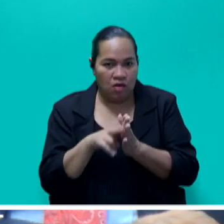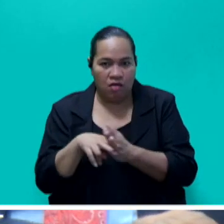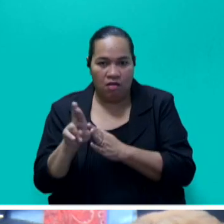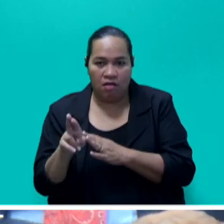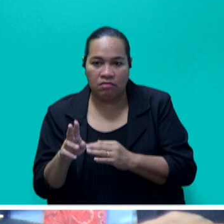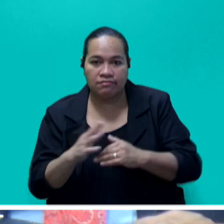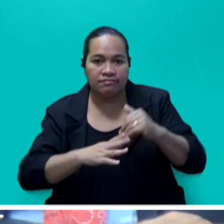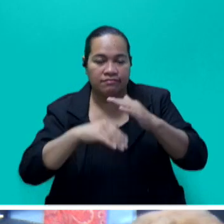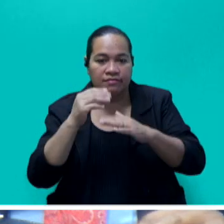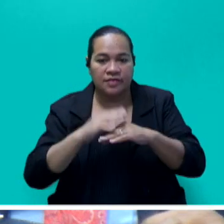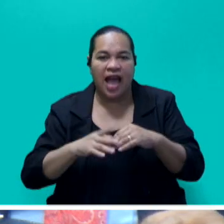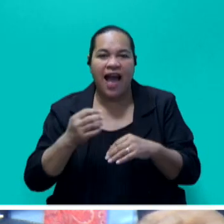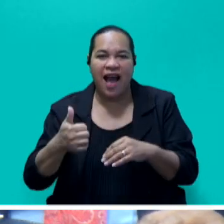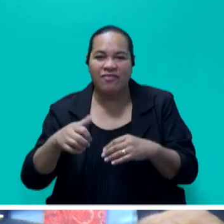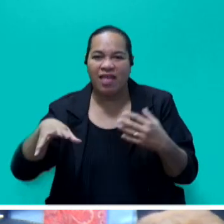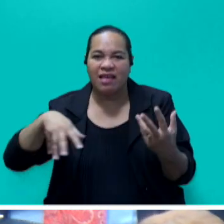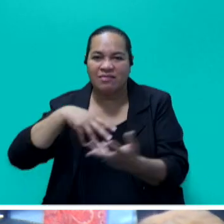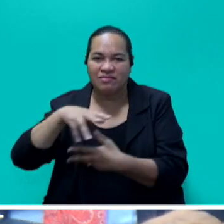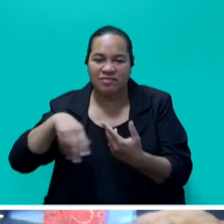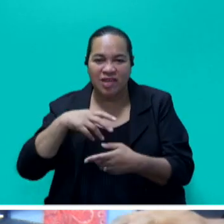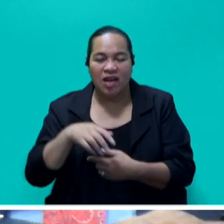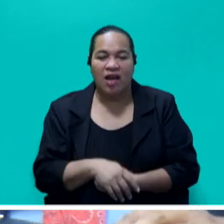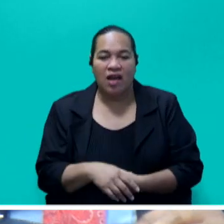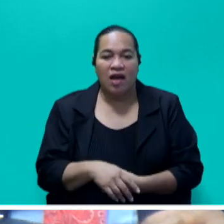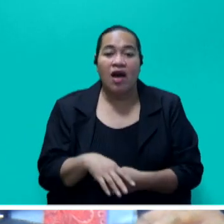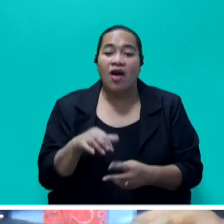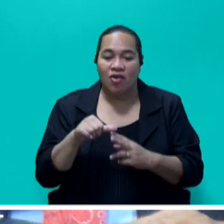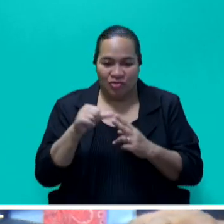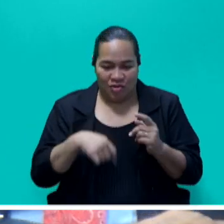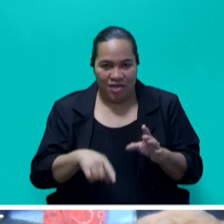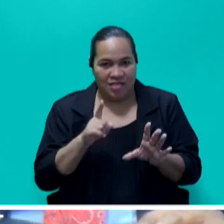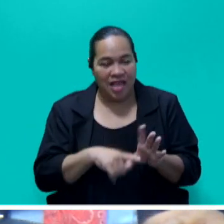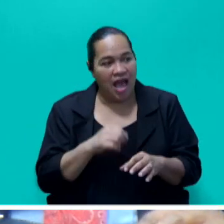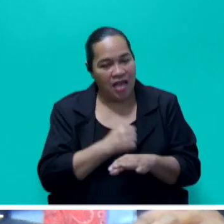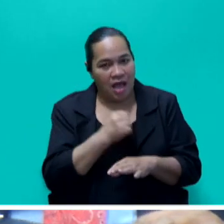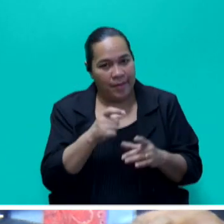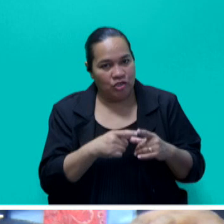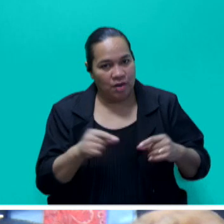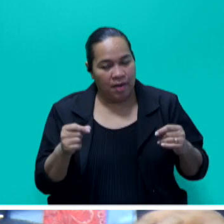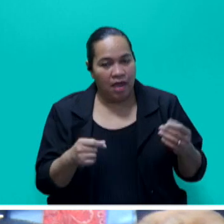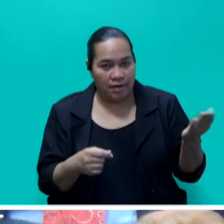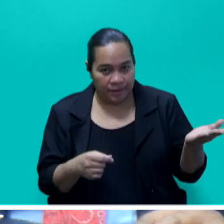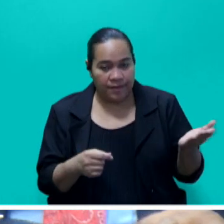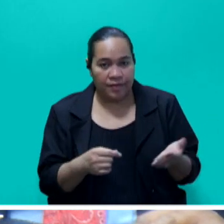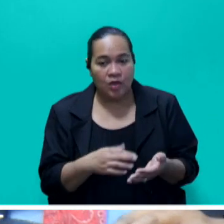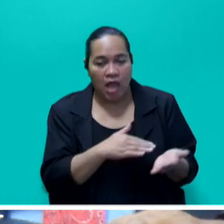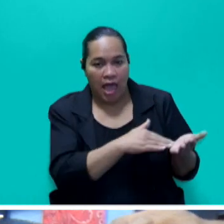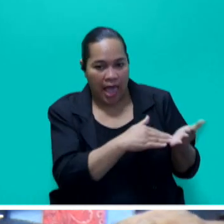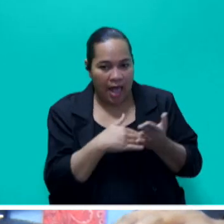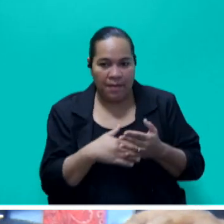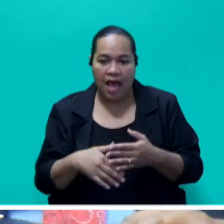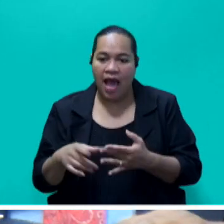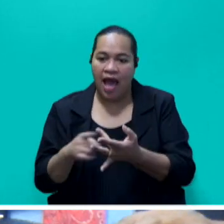after Cyclone Harold. And even this year, the government of Japan is helping 6